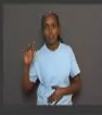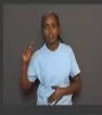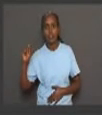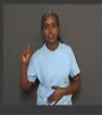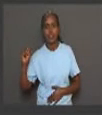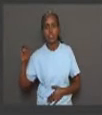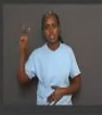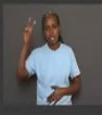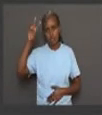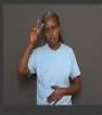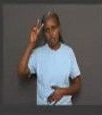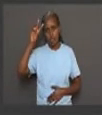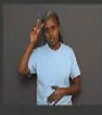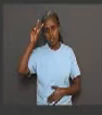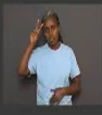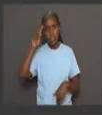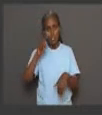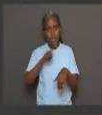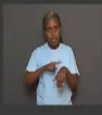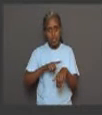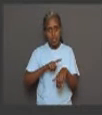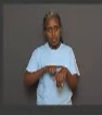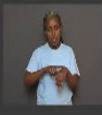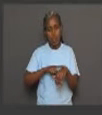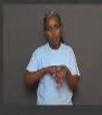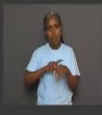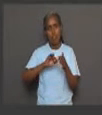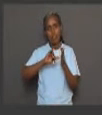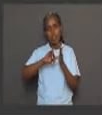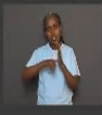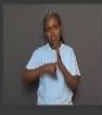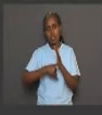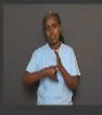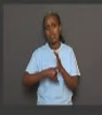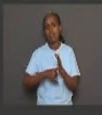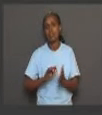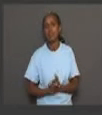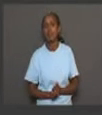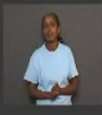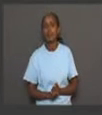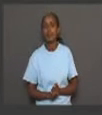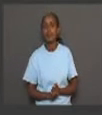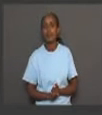1.5 t squared at a time of t seconds.